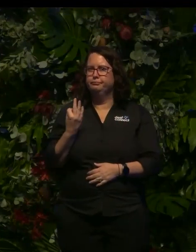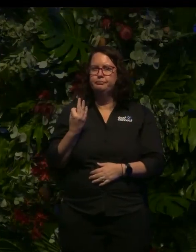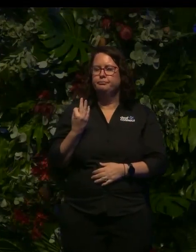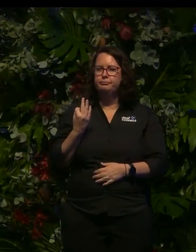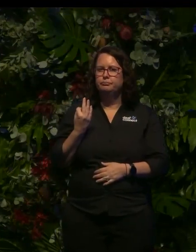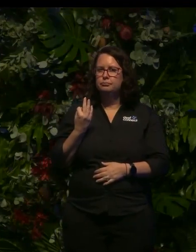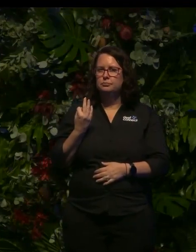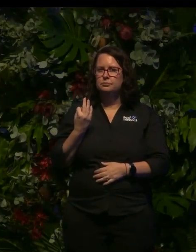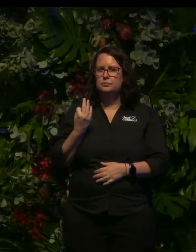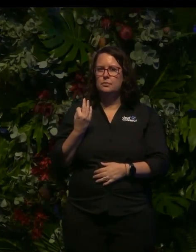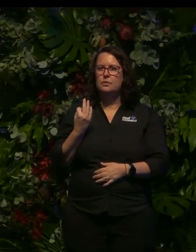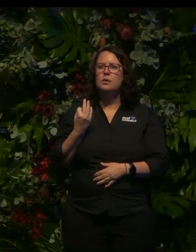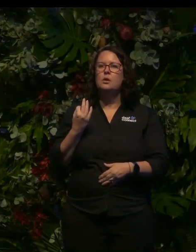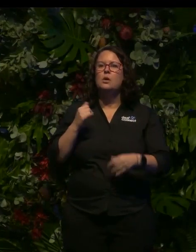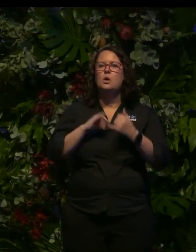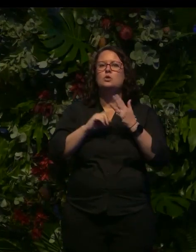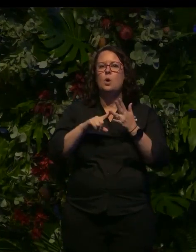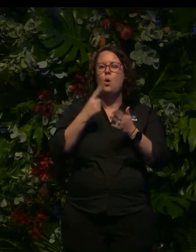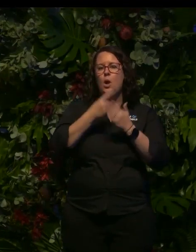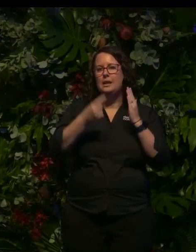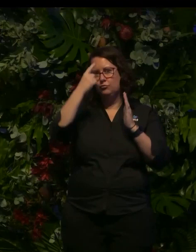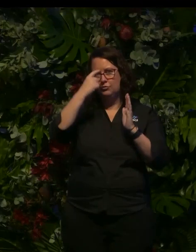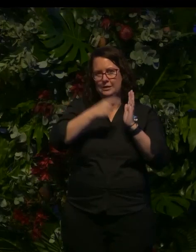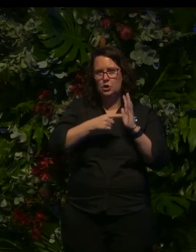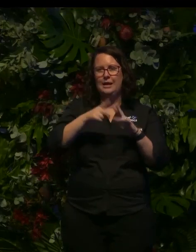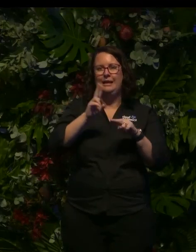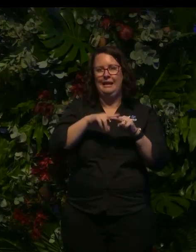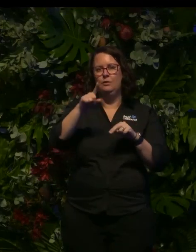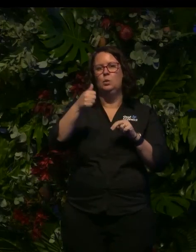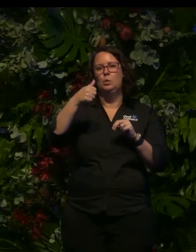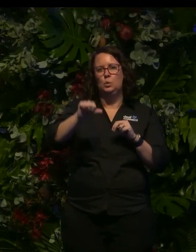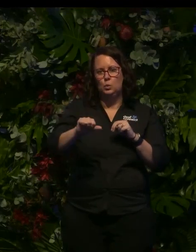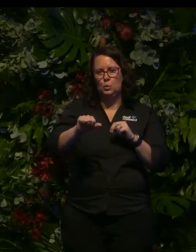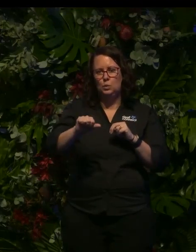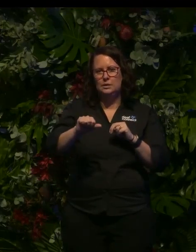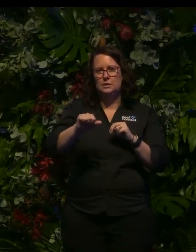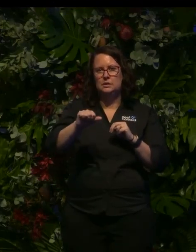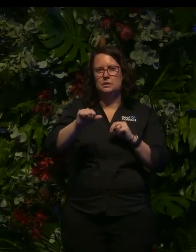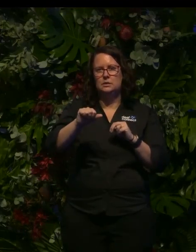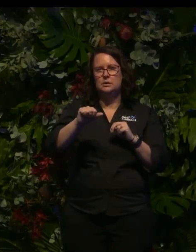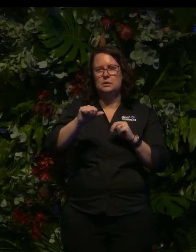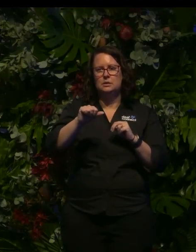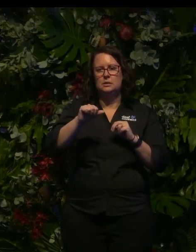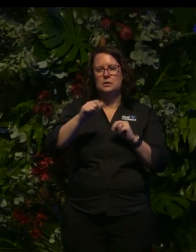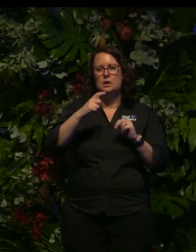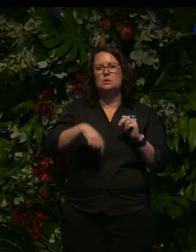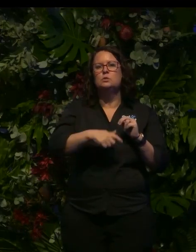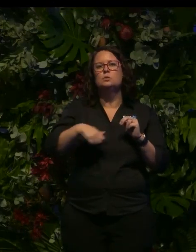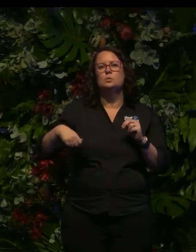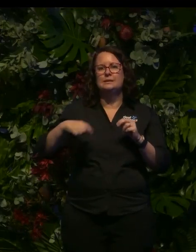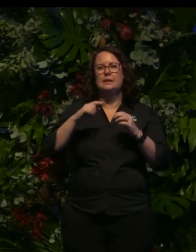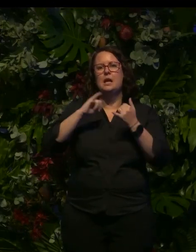original parenthood will be only recognized if you're using Swiss sperm